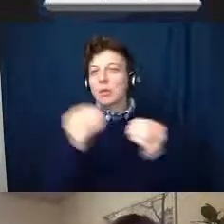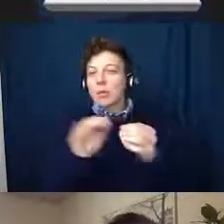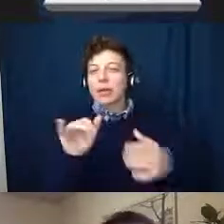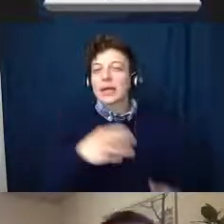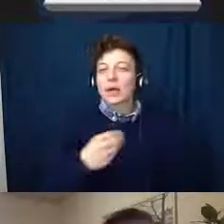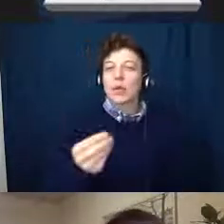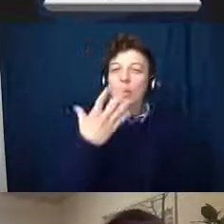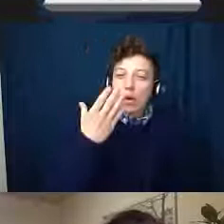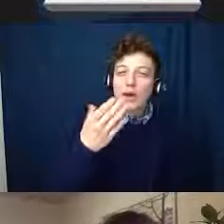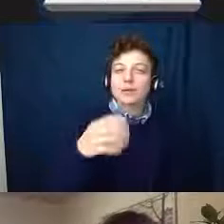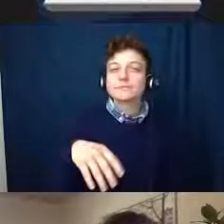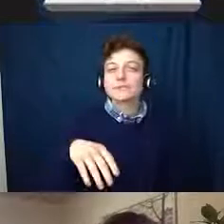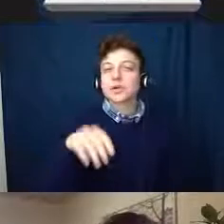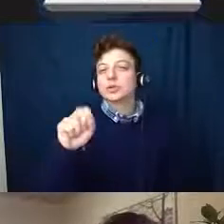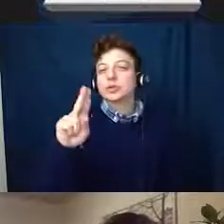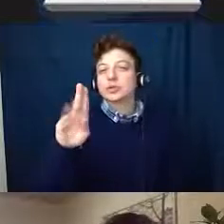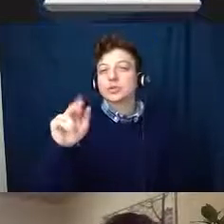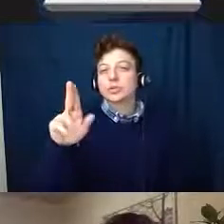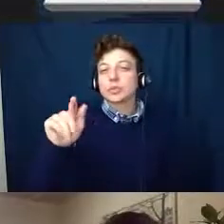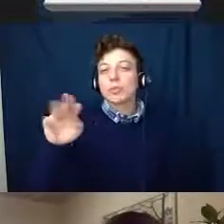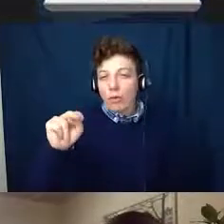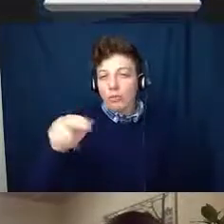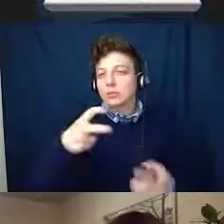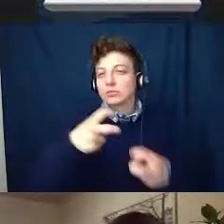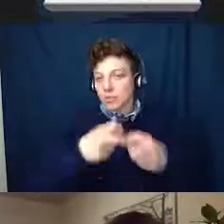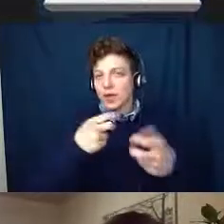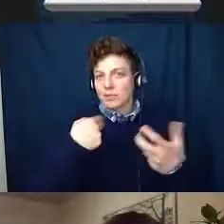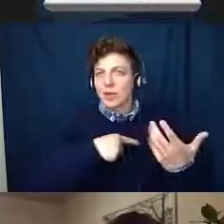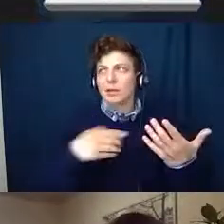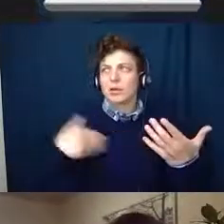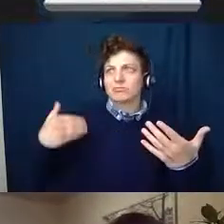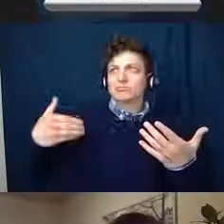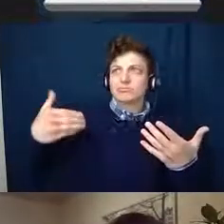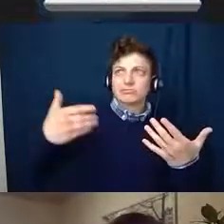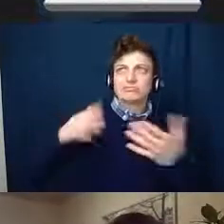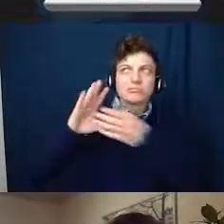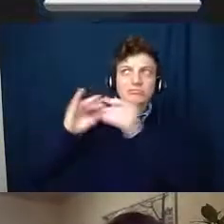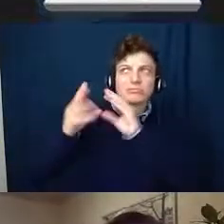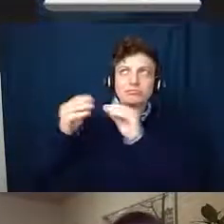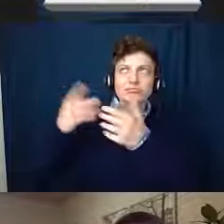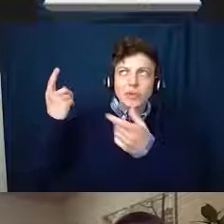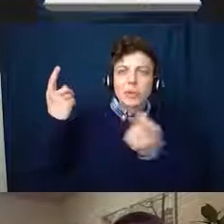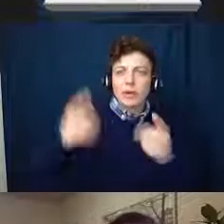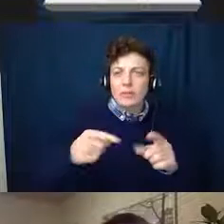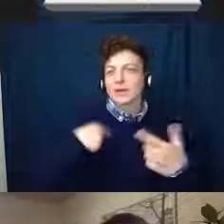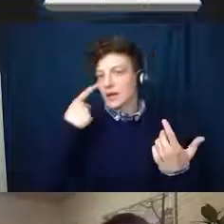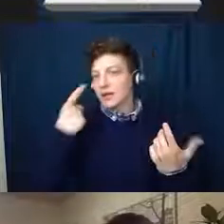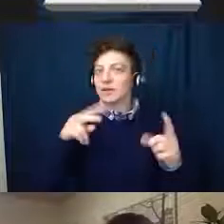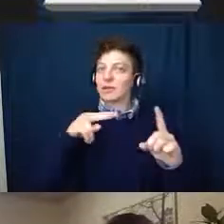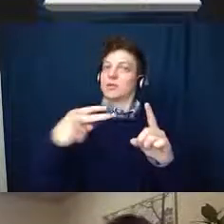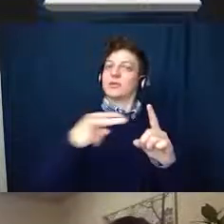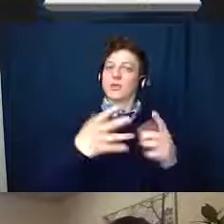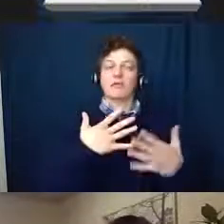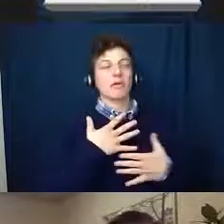problem. And this was a narrative that we heard. It was framed as a sympathetic narrative, I think, oftentimes. And